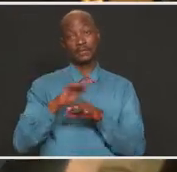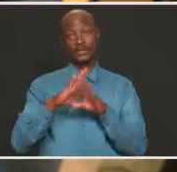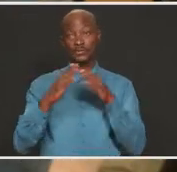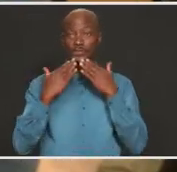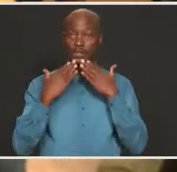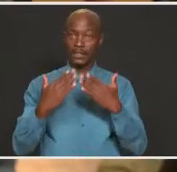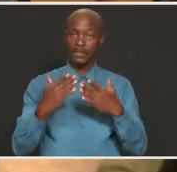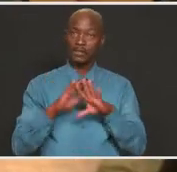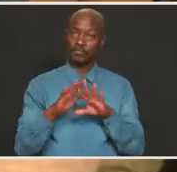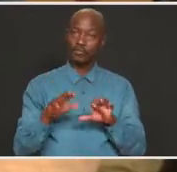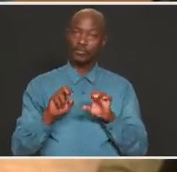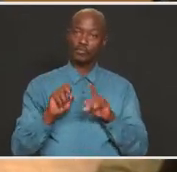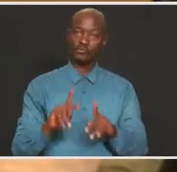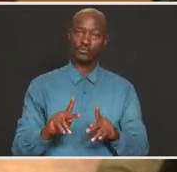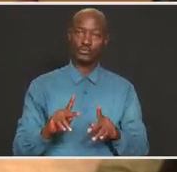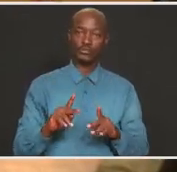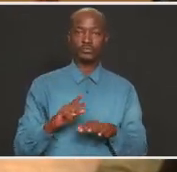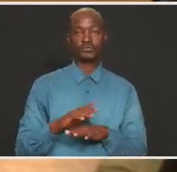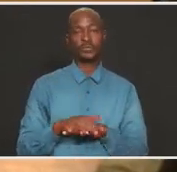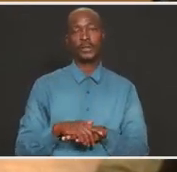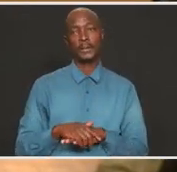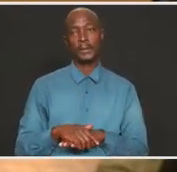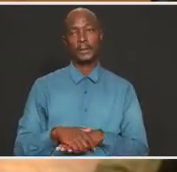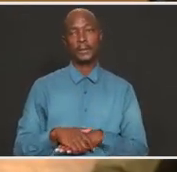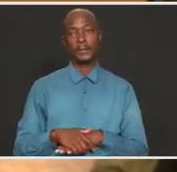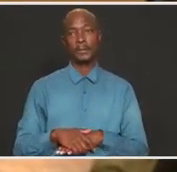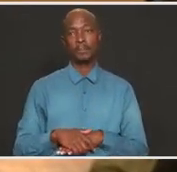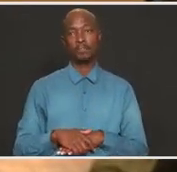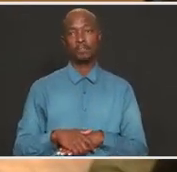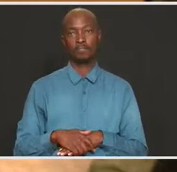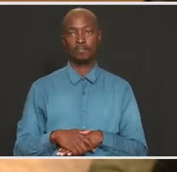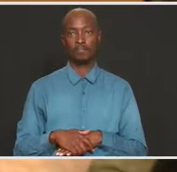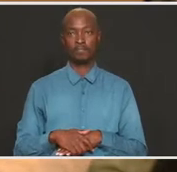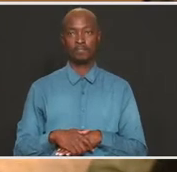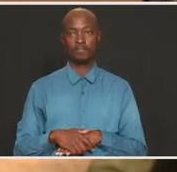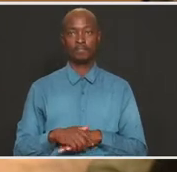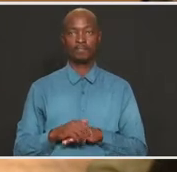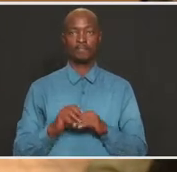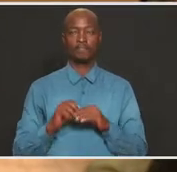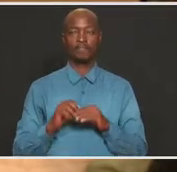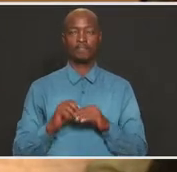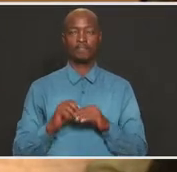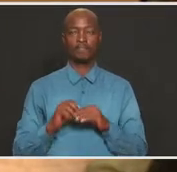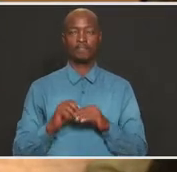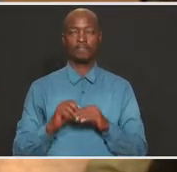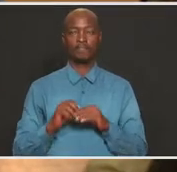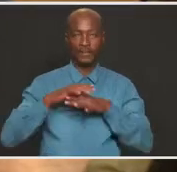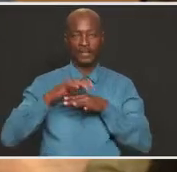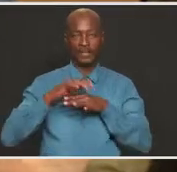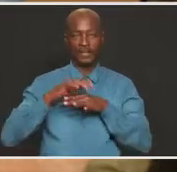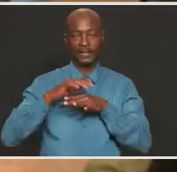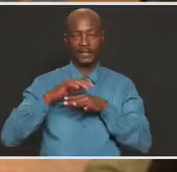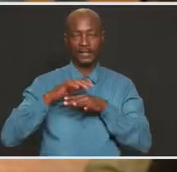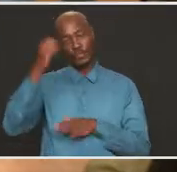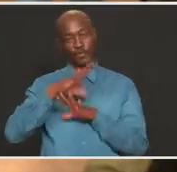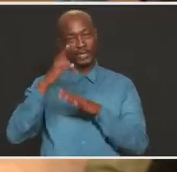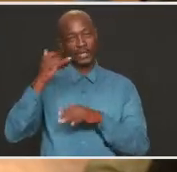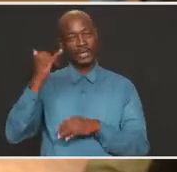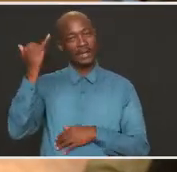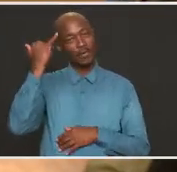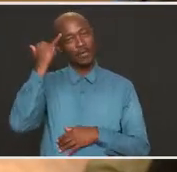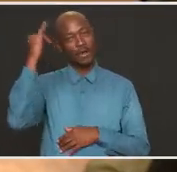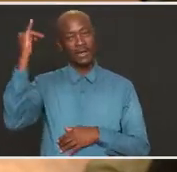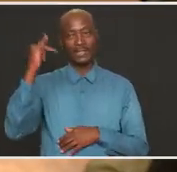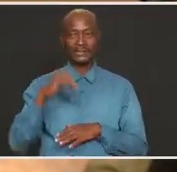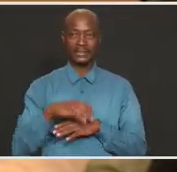for the opportunity for giving our option and our ideas we